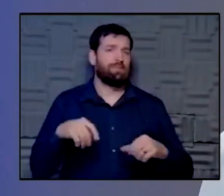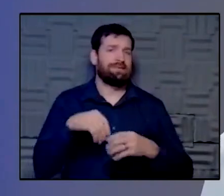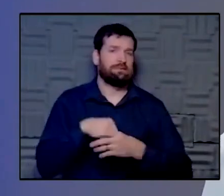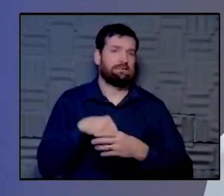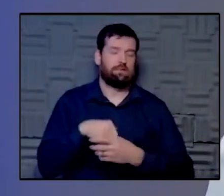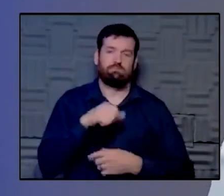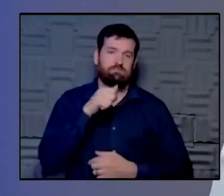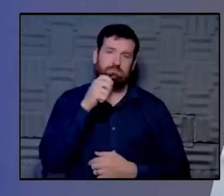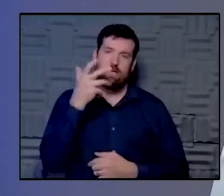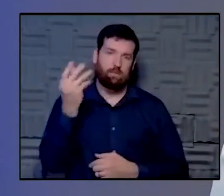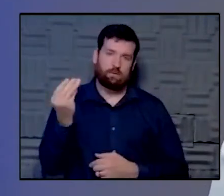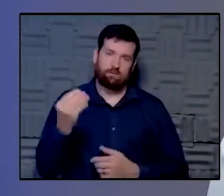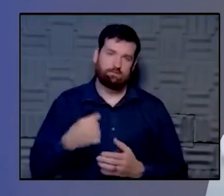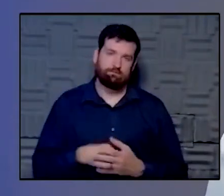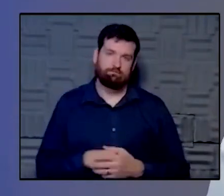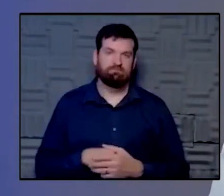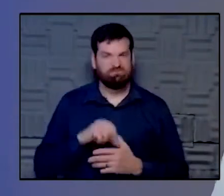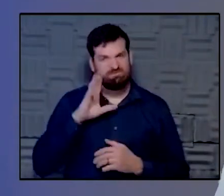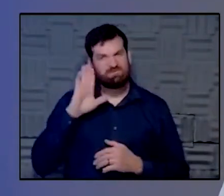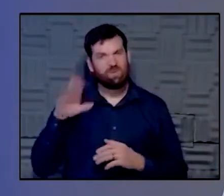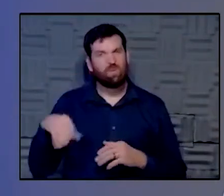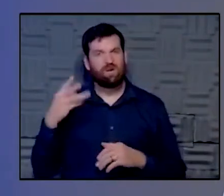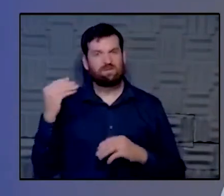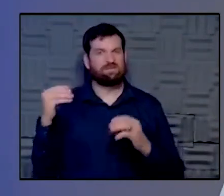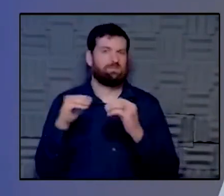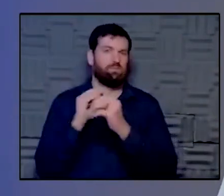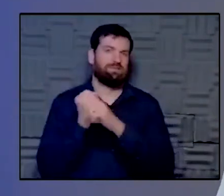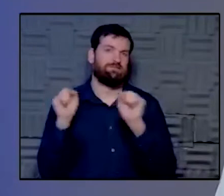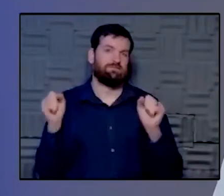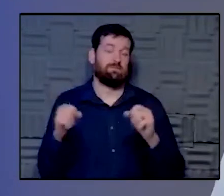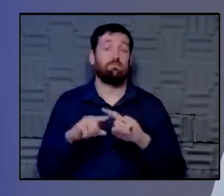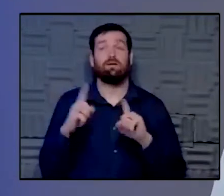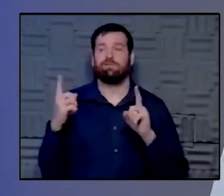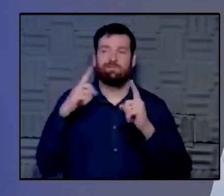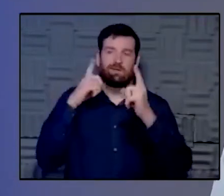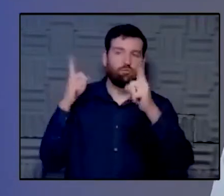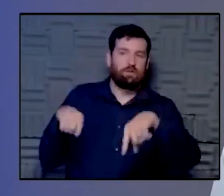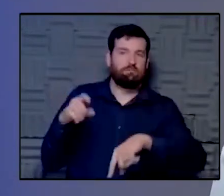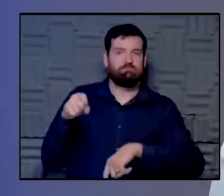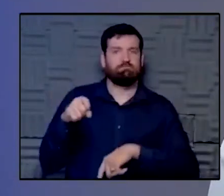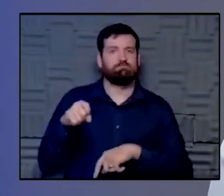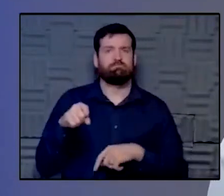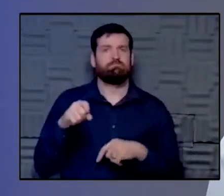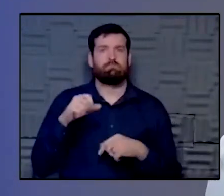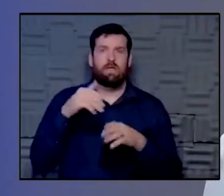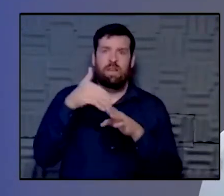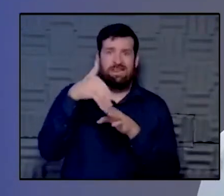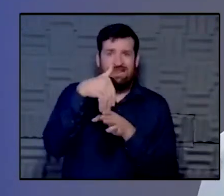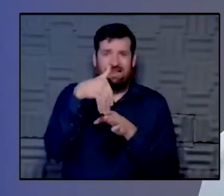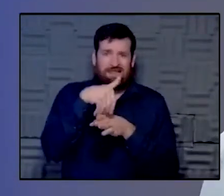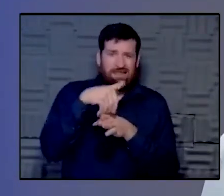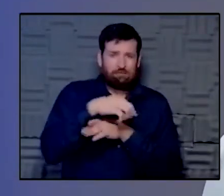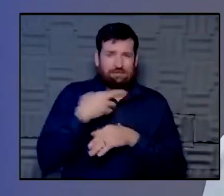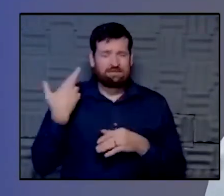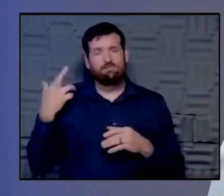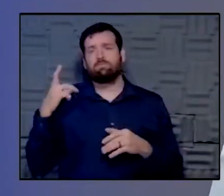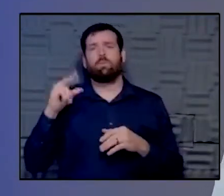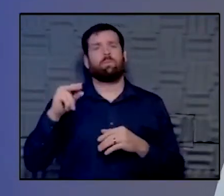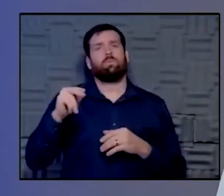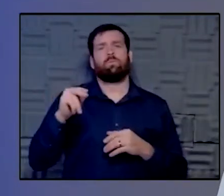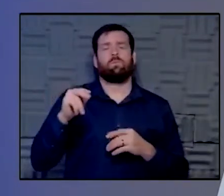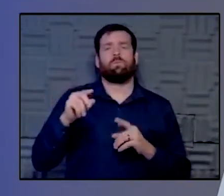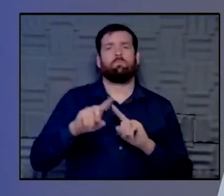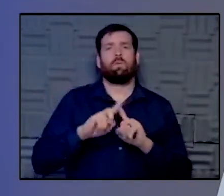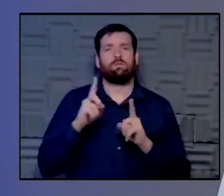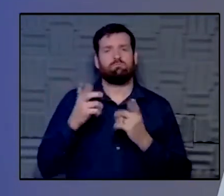be outdoors, which we know is safer. But I agree with you. I wouldn't say we're treading water. I think we need to continue